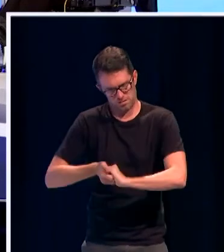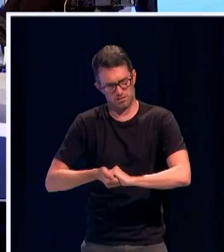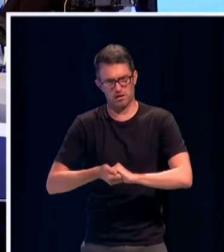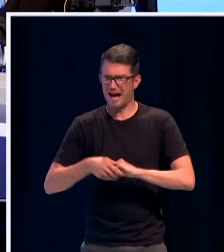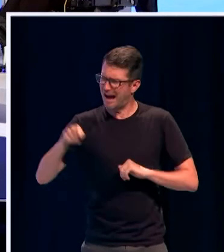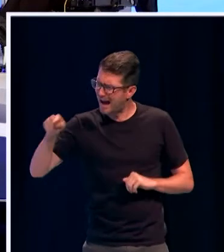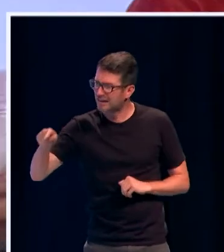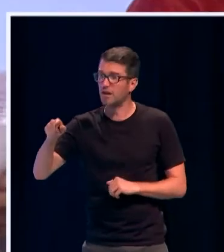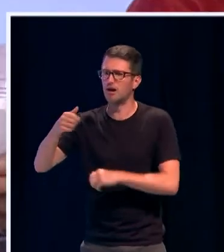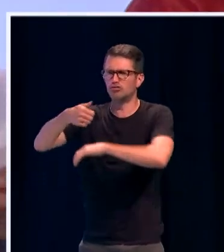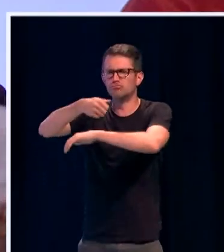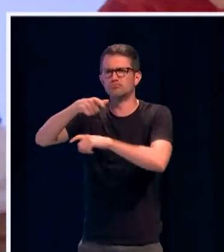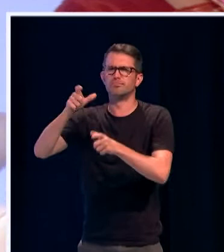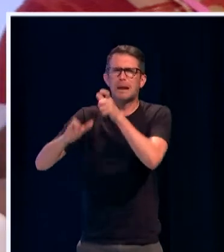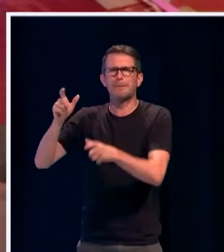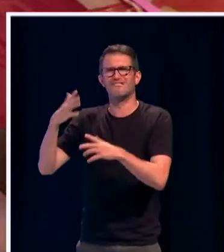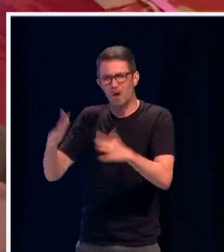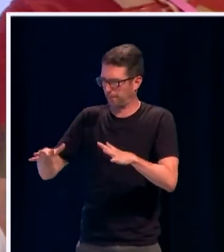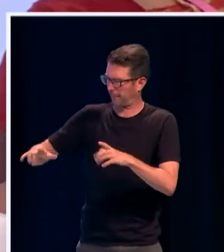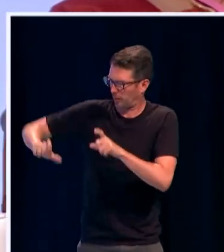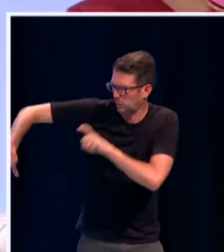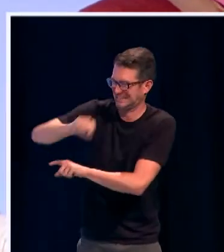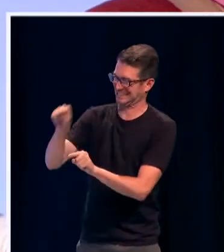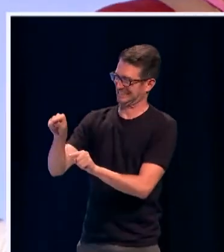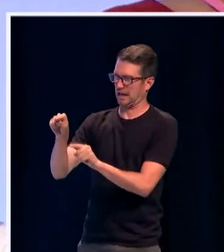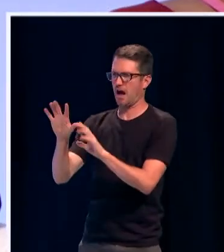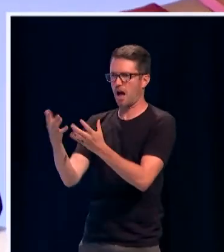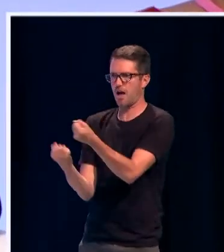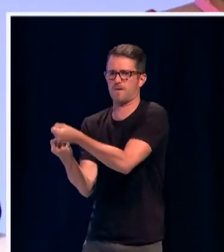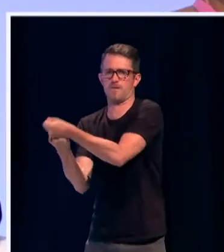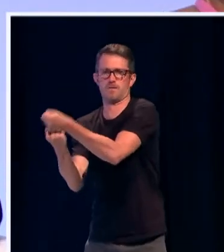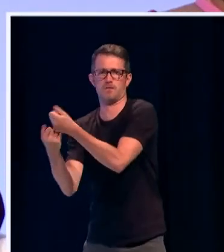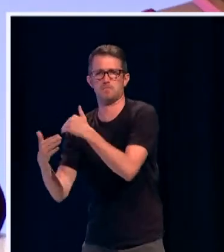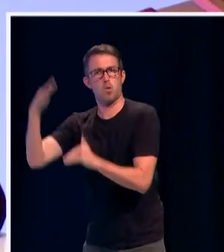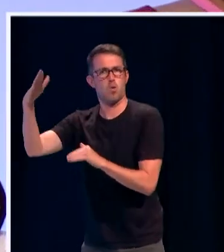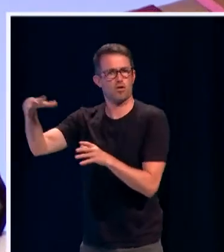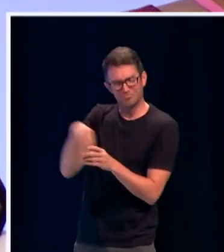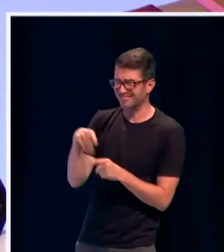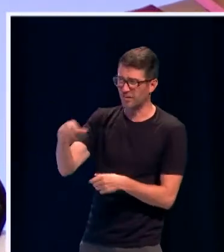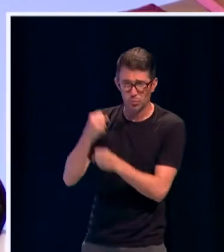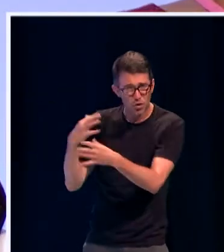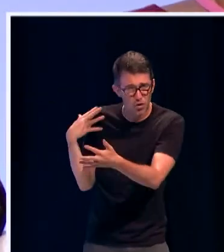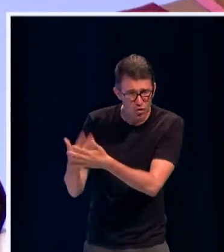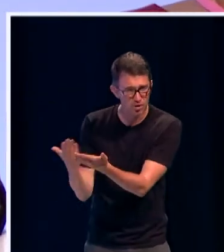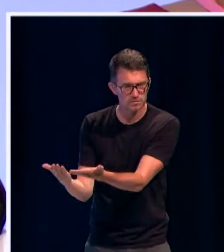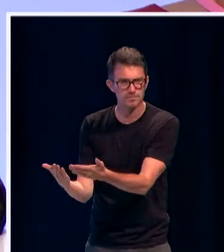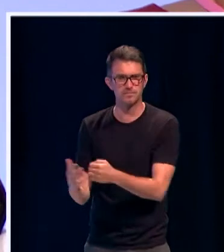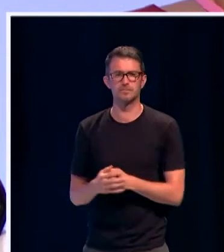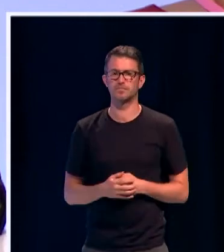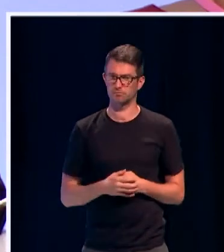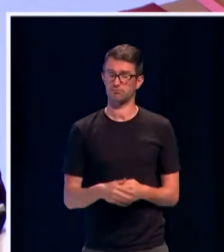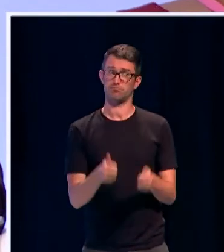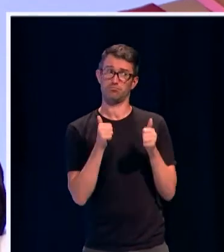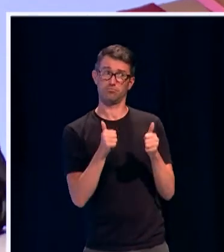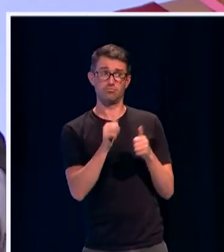thank you. Thank you, Nadia, for this question. I don't know whether I will be able to fully answer it.